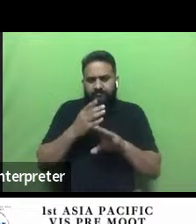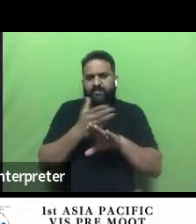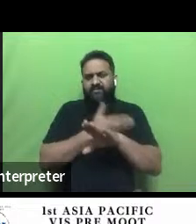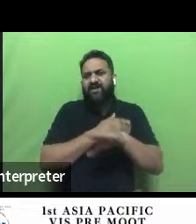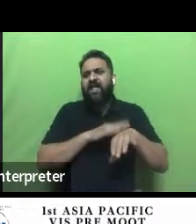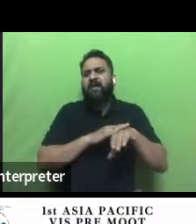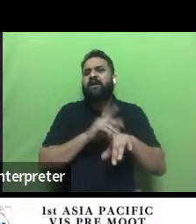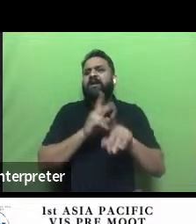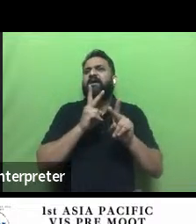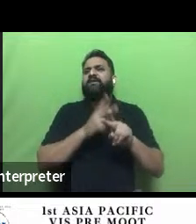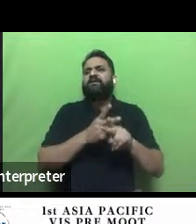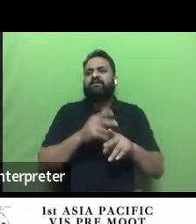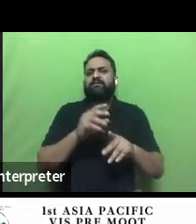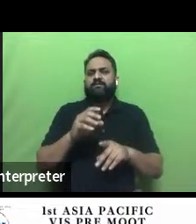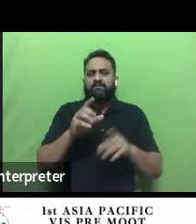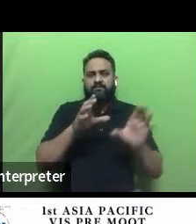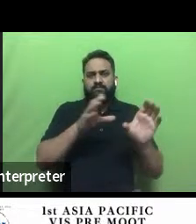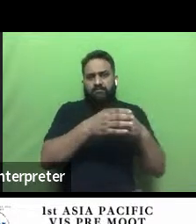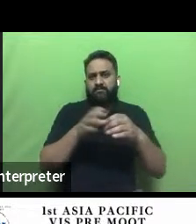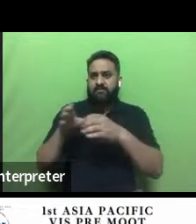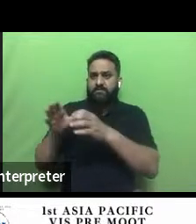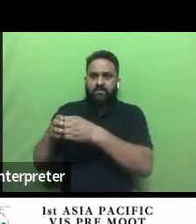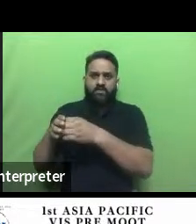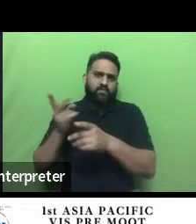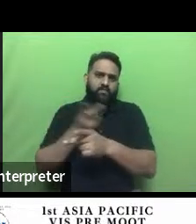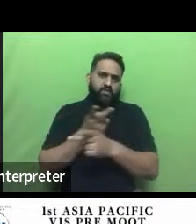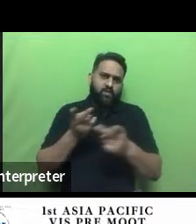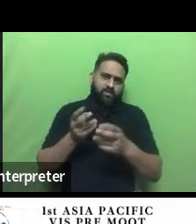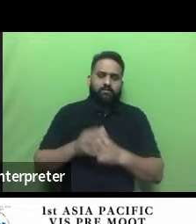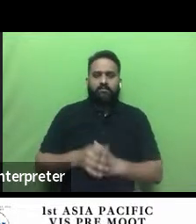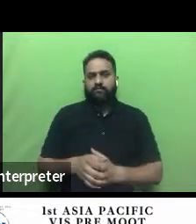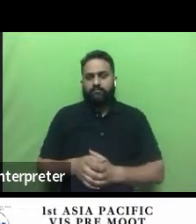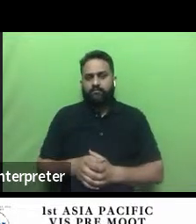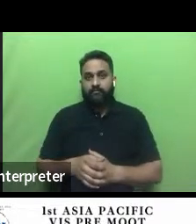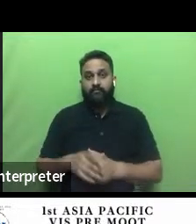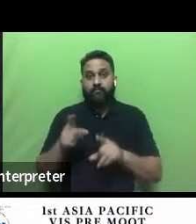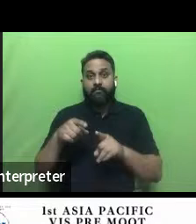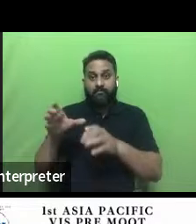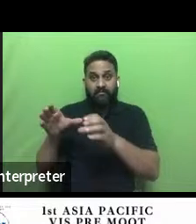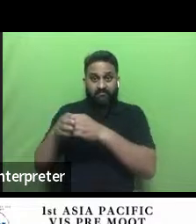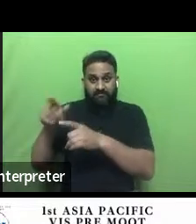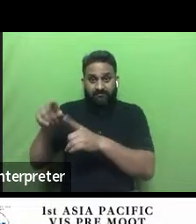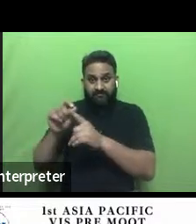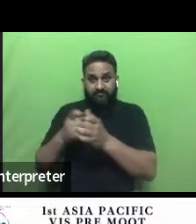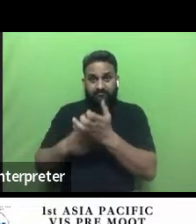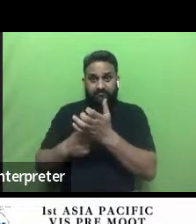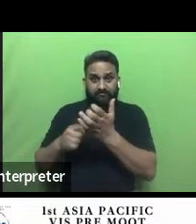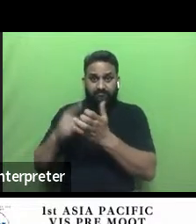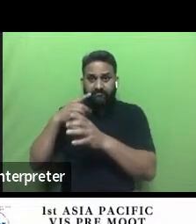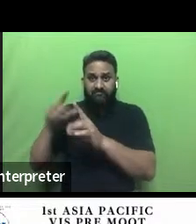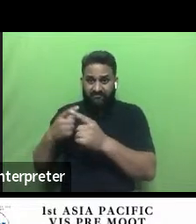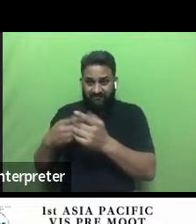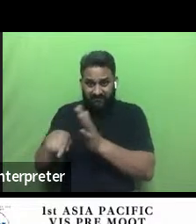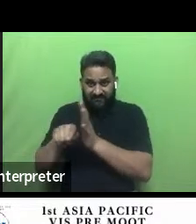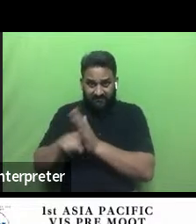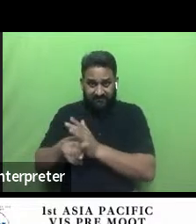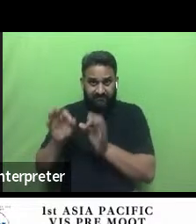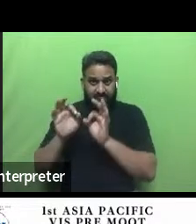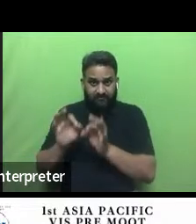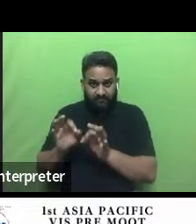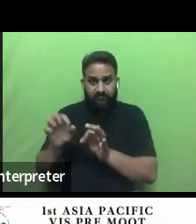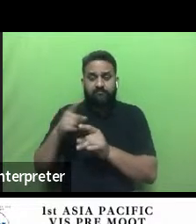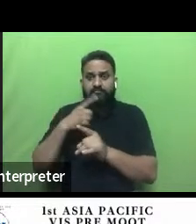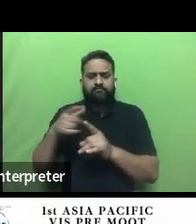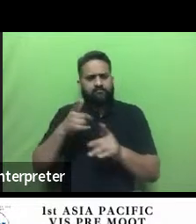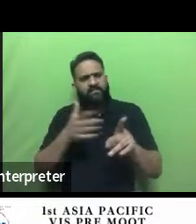between Ms. Bupati and Mr. Chandra. And when Ms. Bupati neither signed nor returned the contract, the claimant relied in good